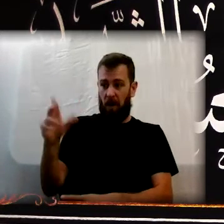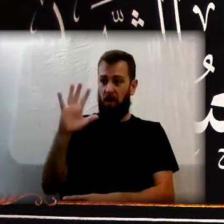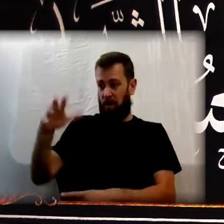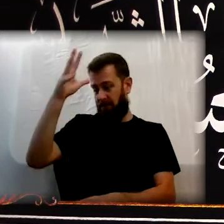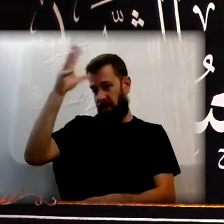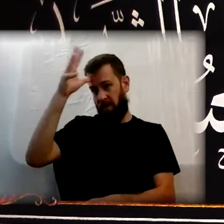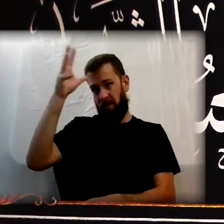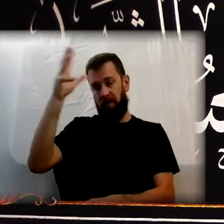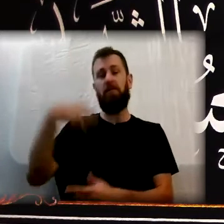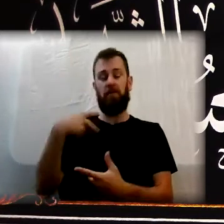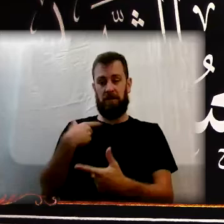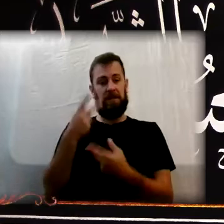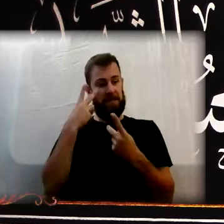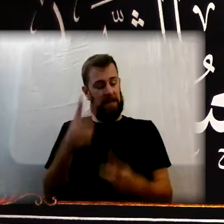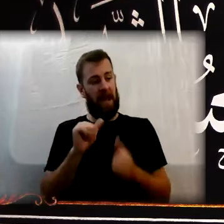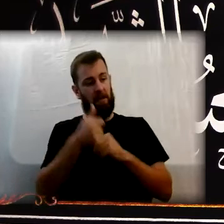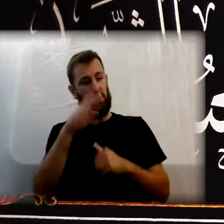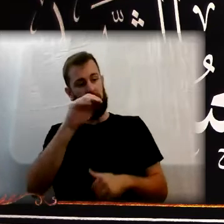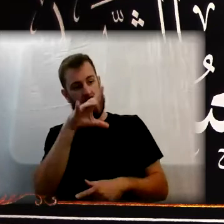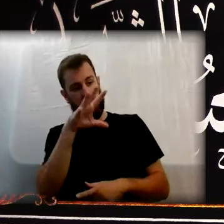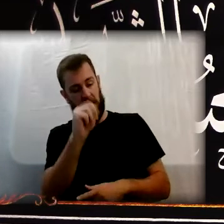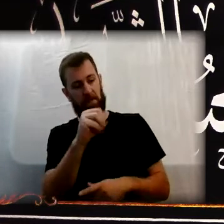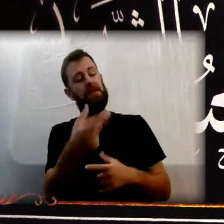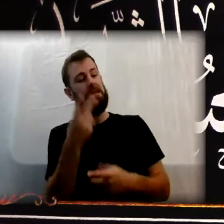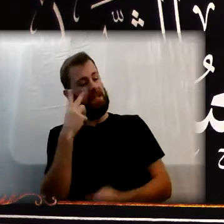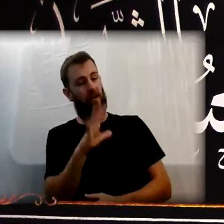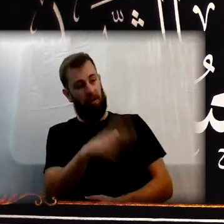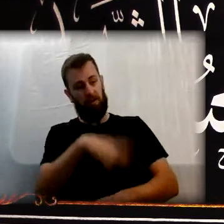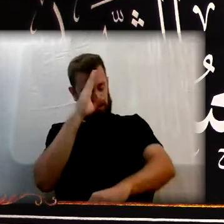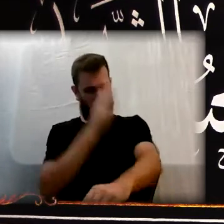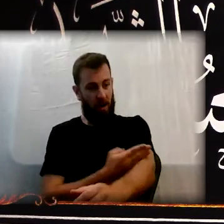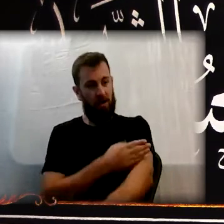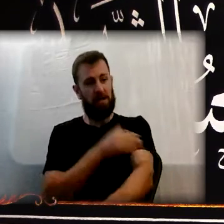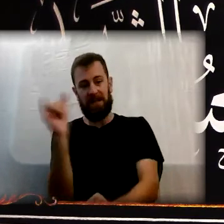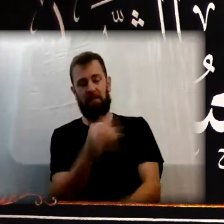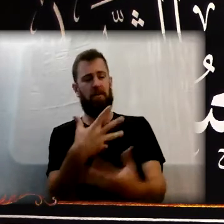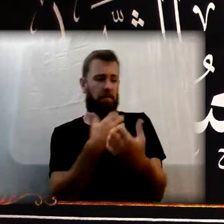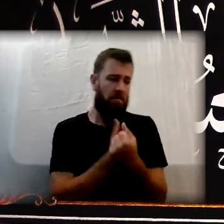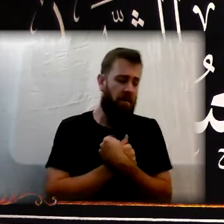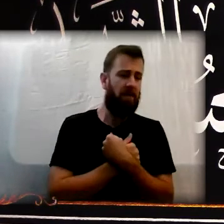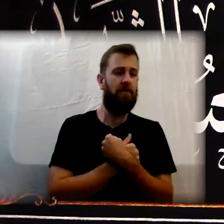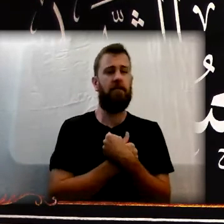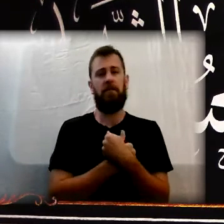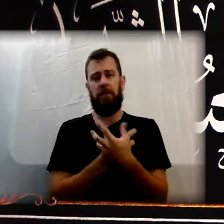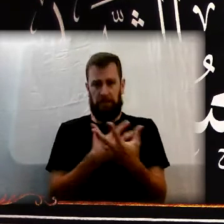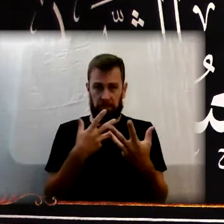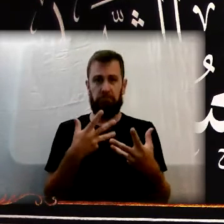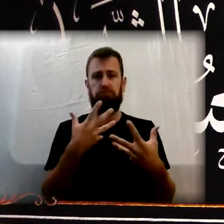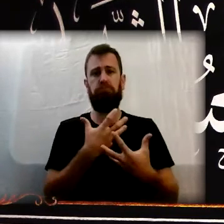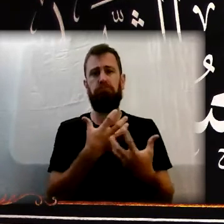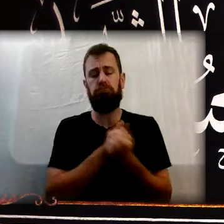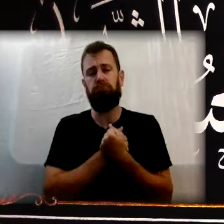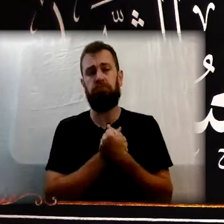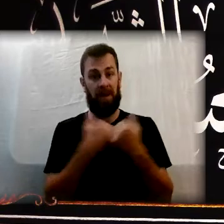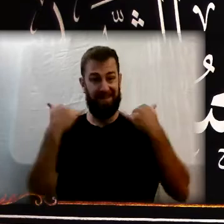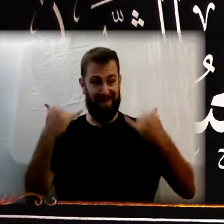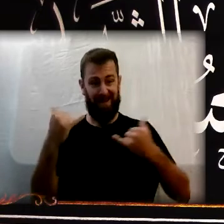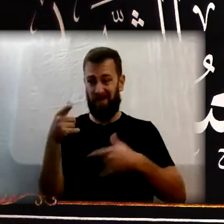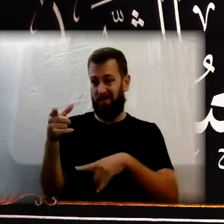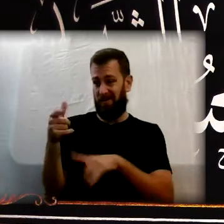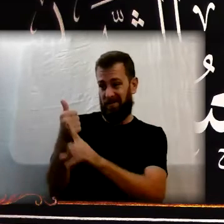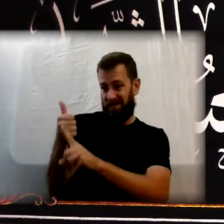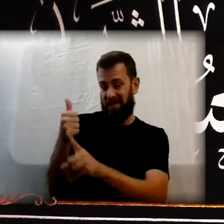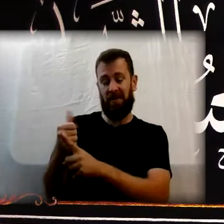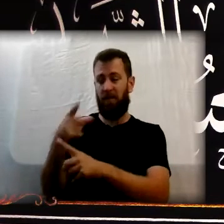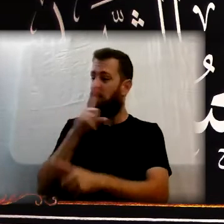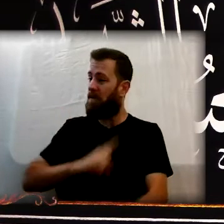father had treated the daughter of Muslim ibn Aqil with so much love and affection. But now, when she